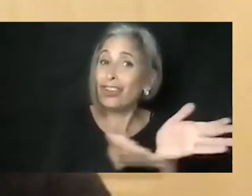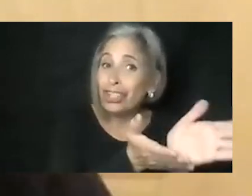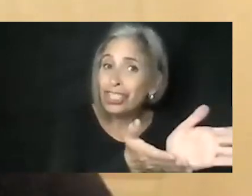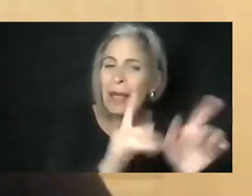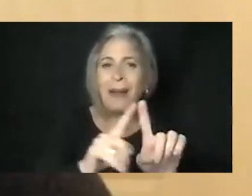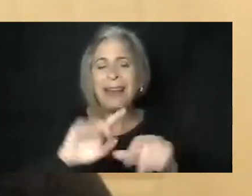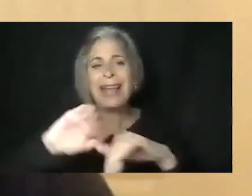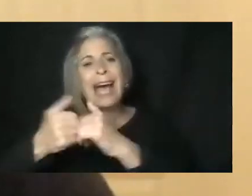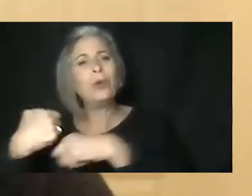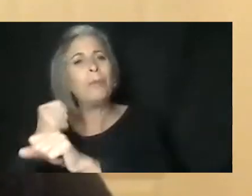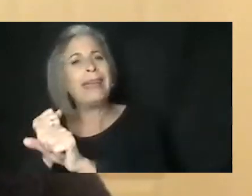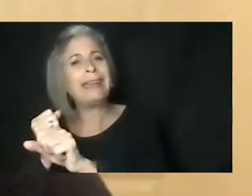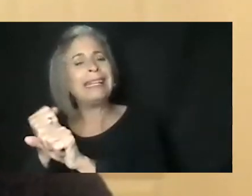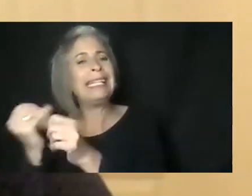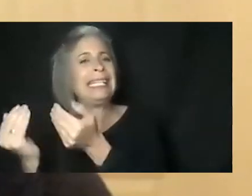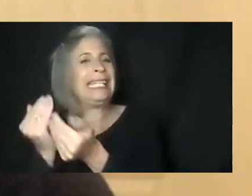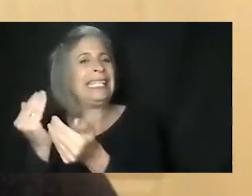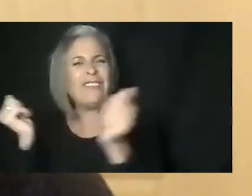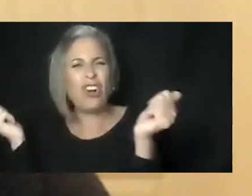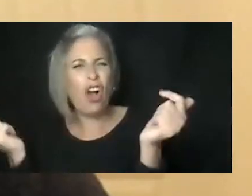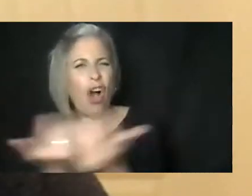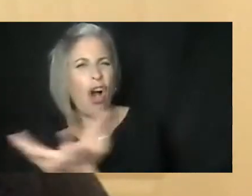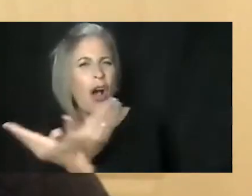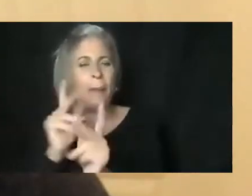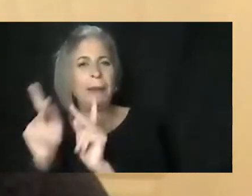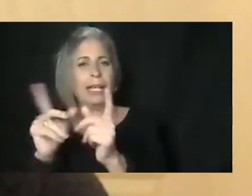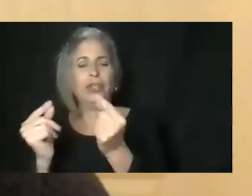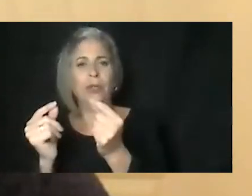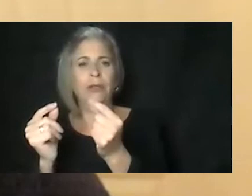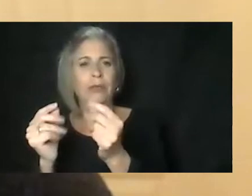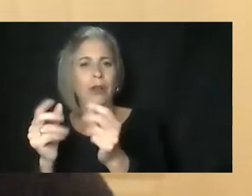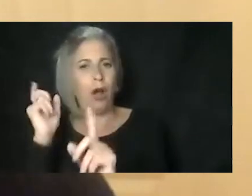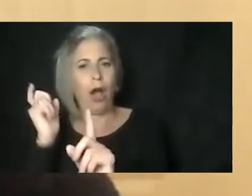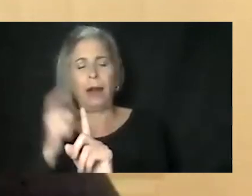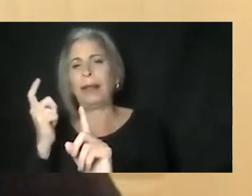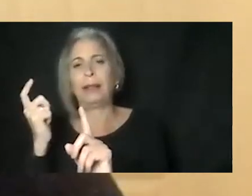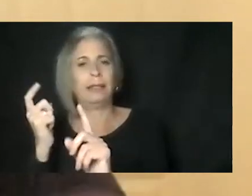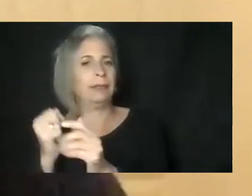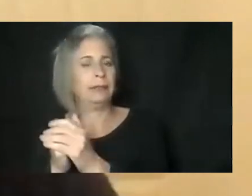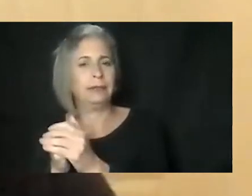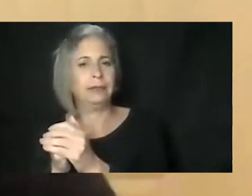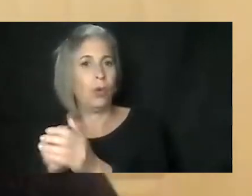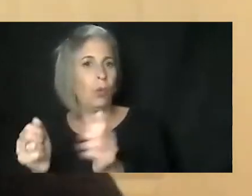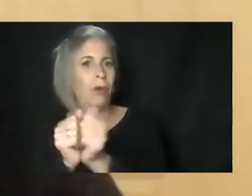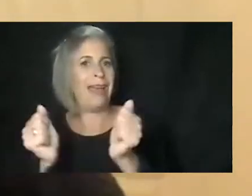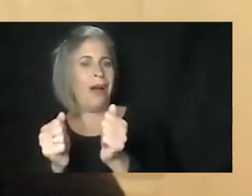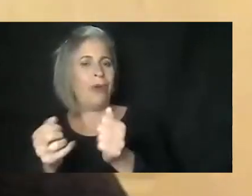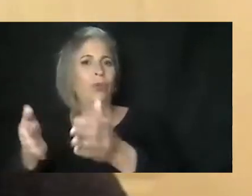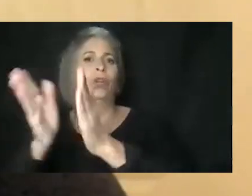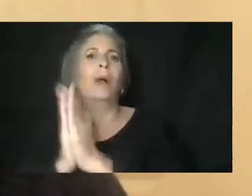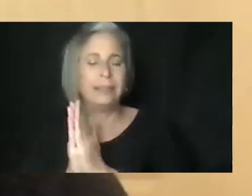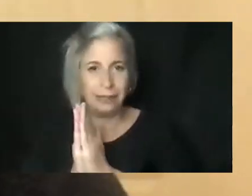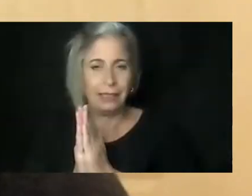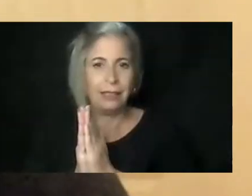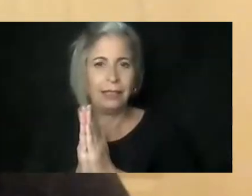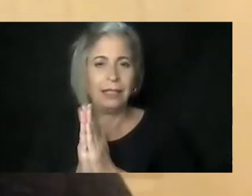we make it easy so that everyone can just do it without making that mistake, or without having to request, oh, please give me alt